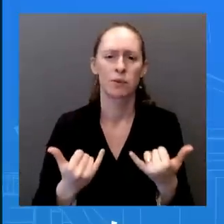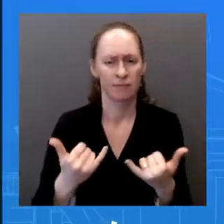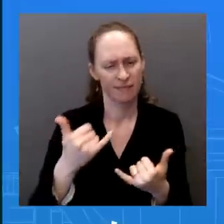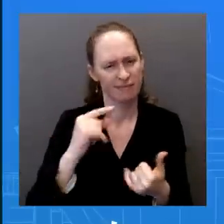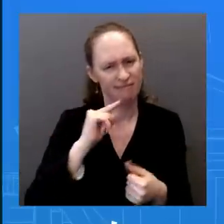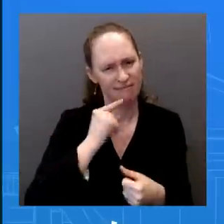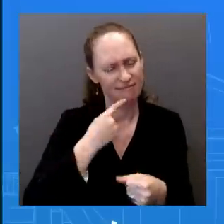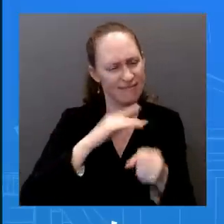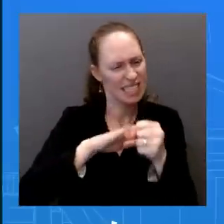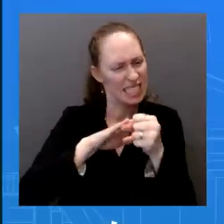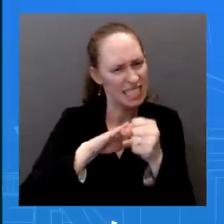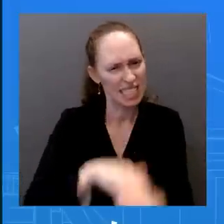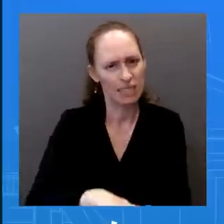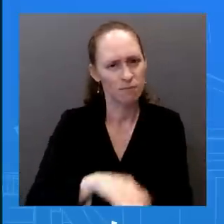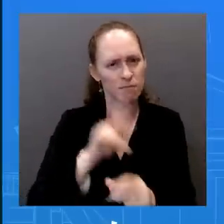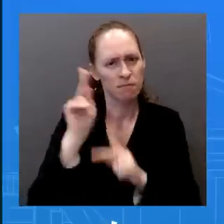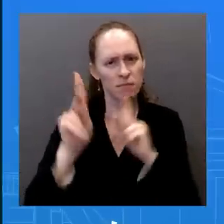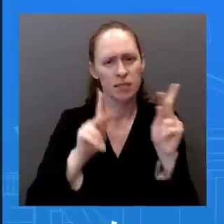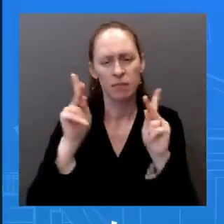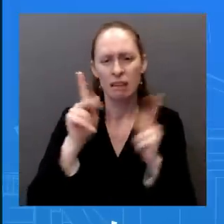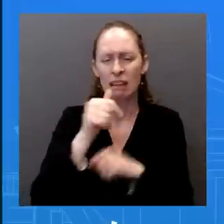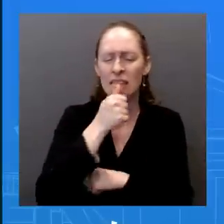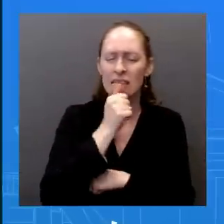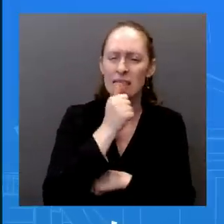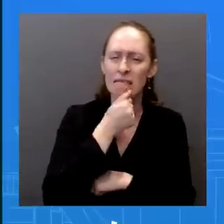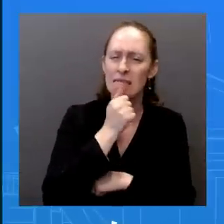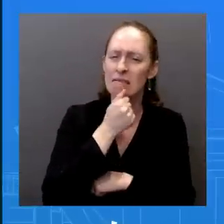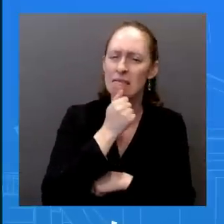out. And that's what makes it